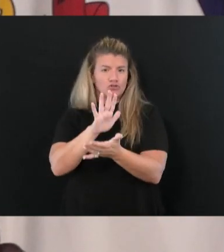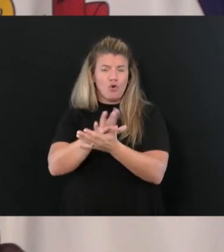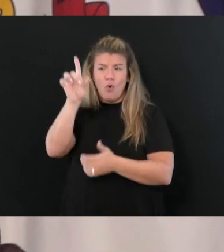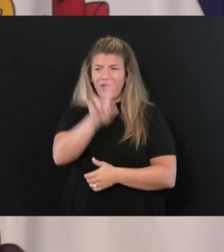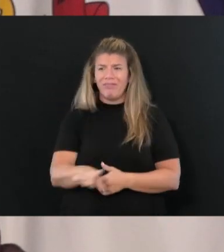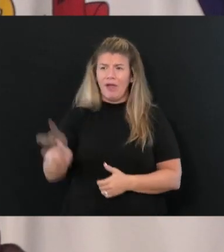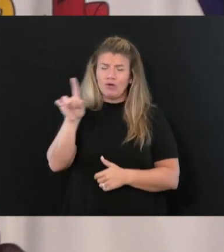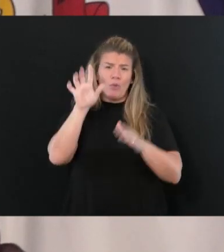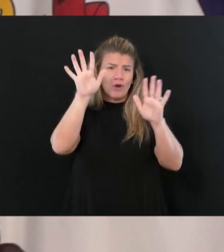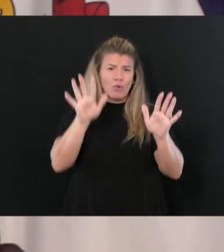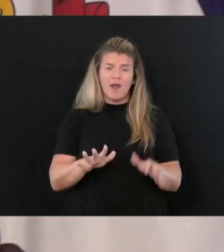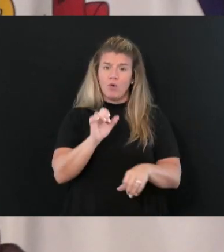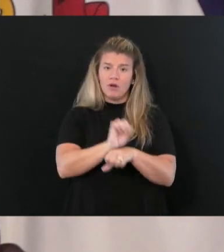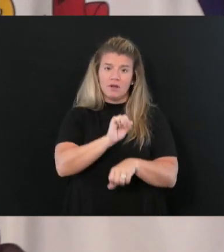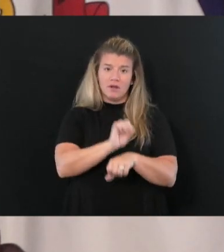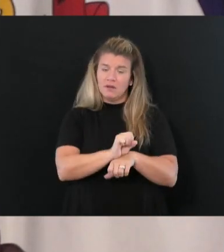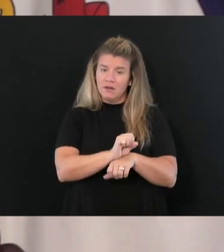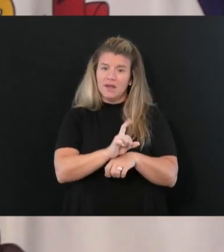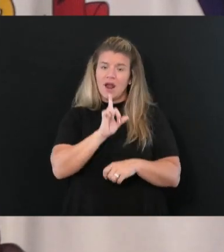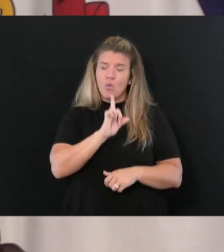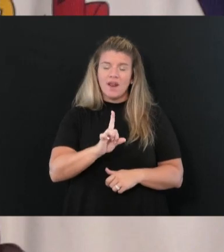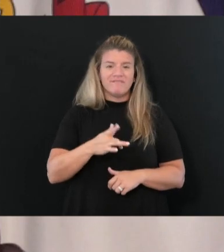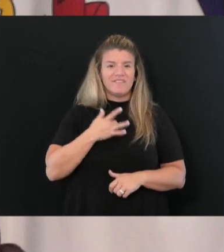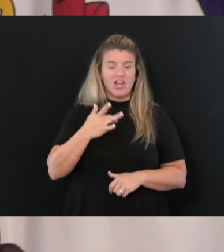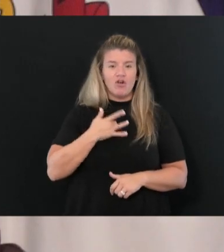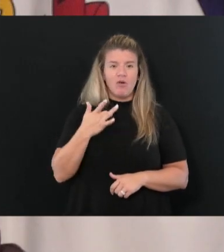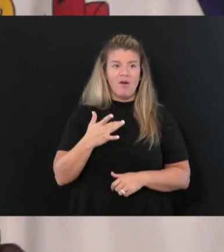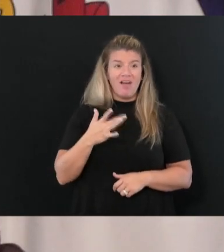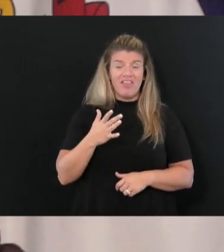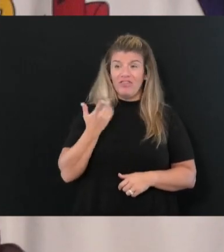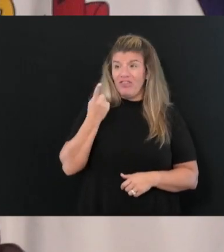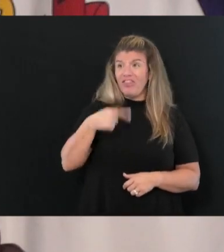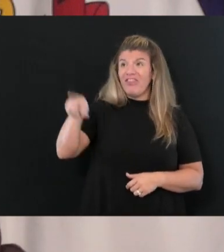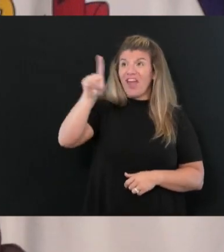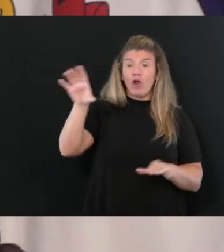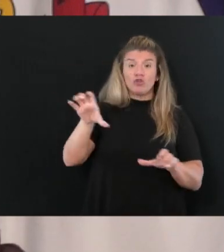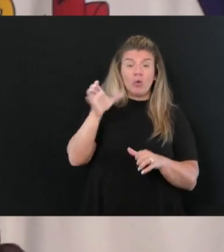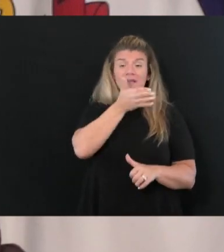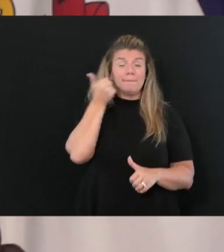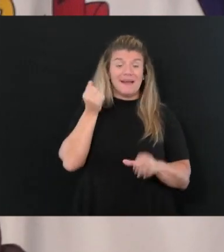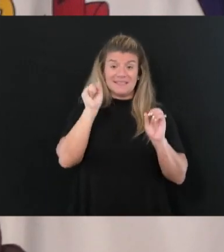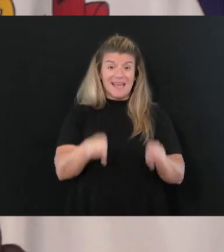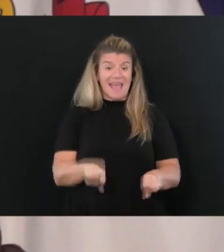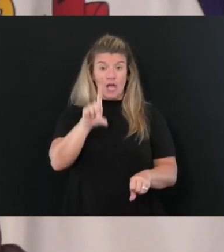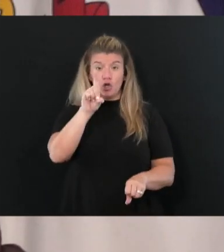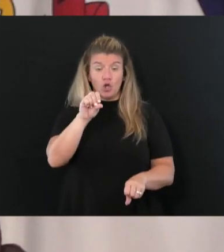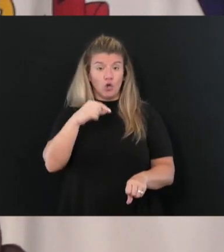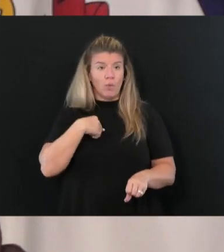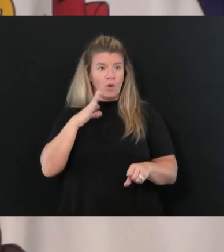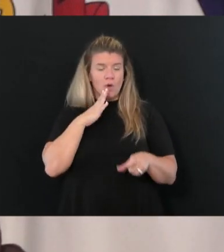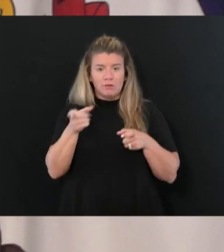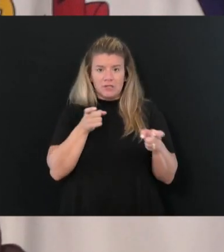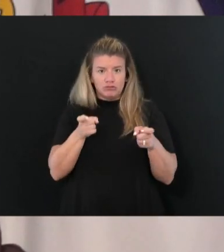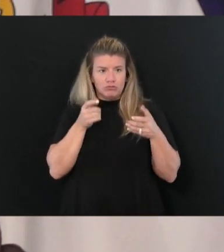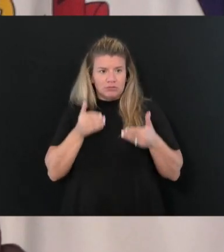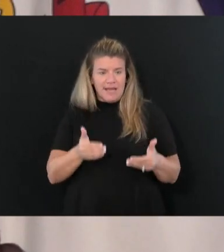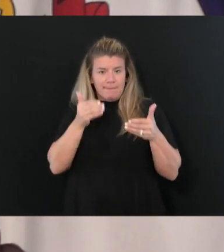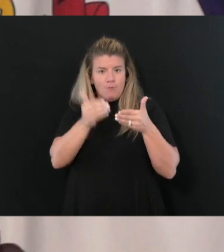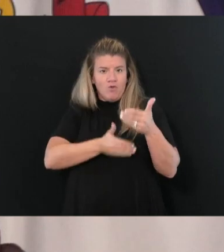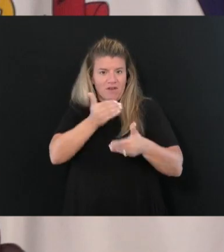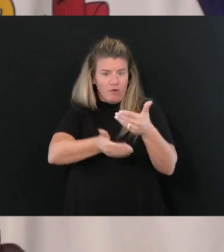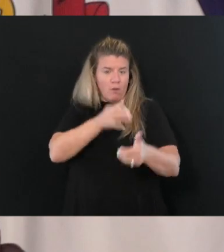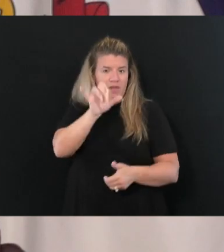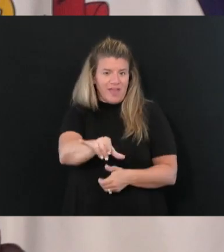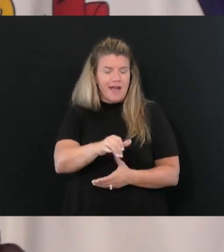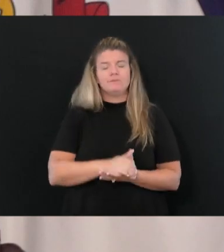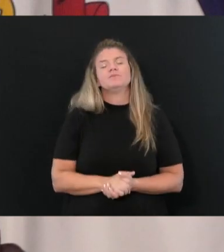I think they've, for the best that they possibly can, they got this right now, and we're just going to keep moving forward with that.